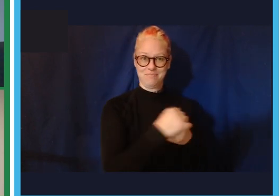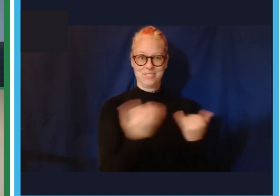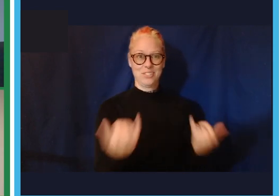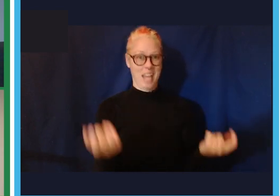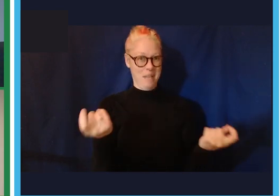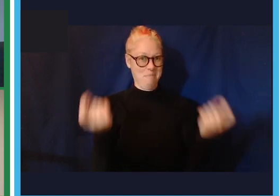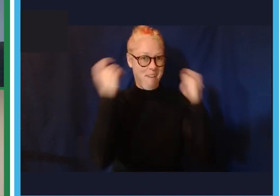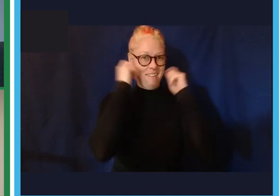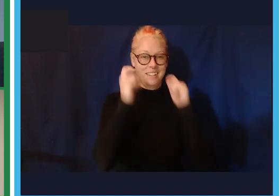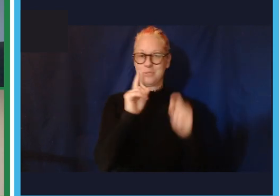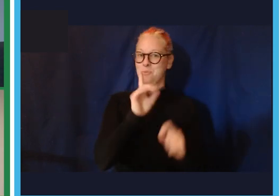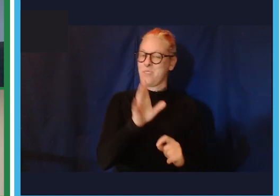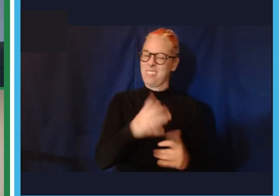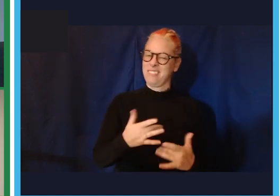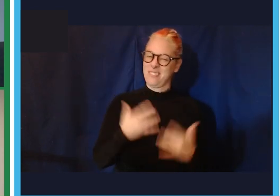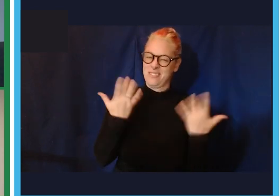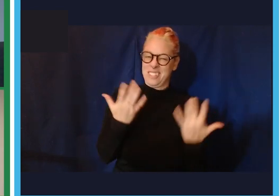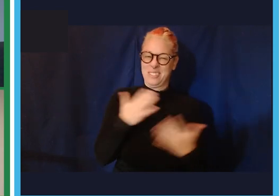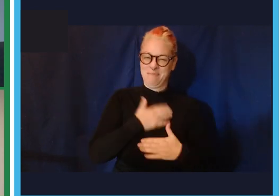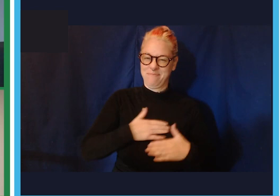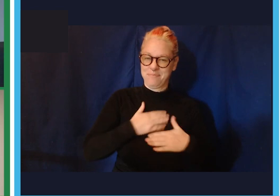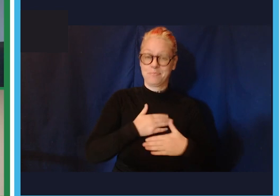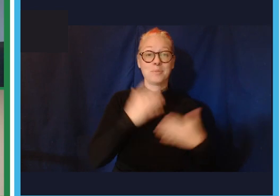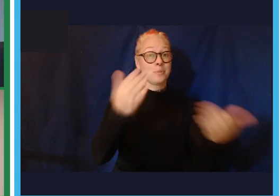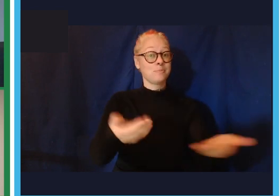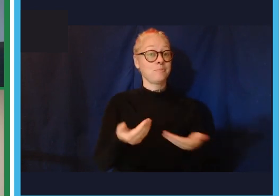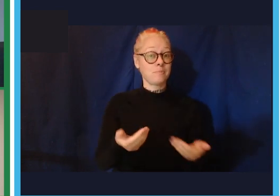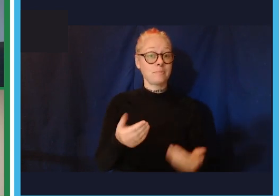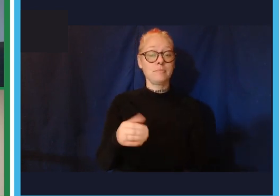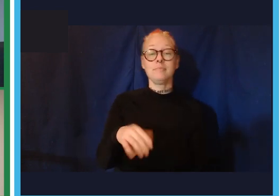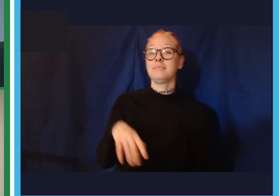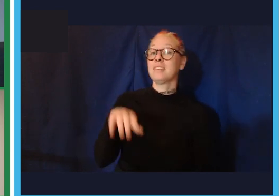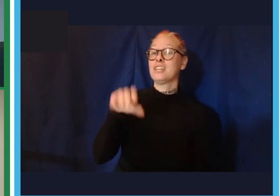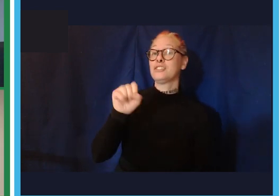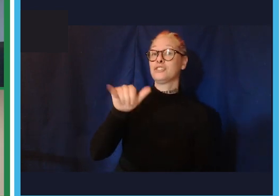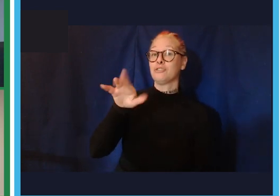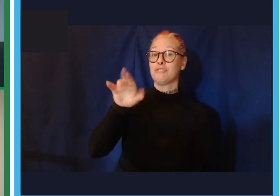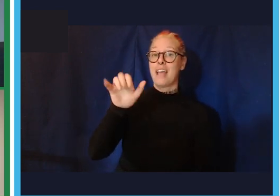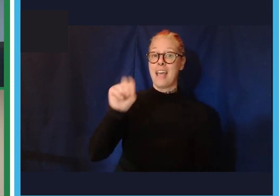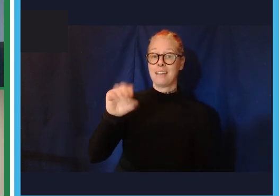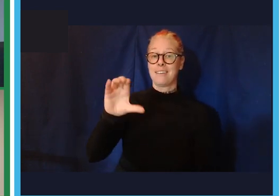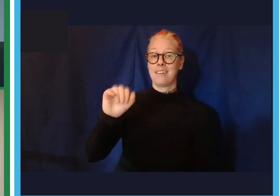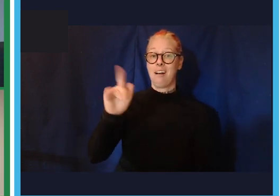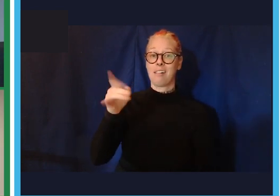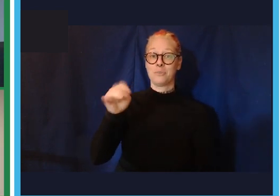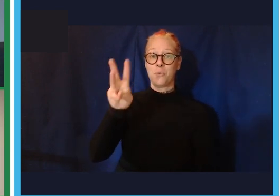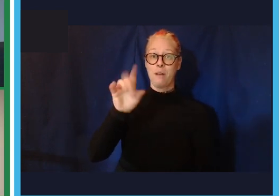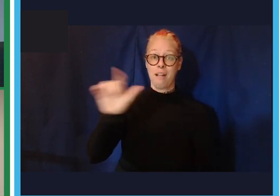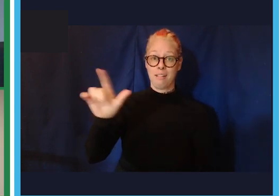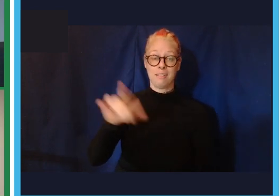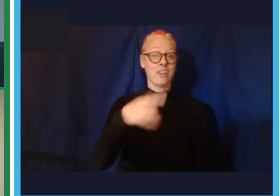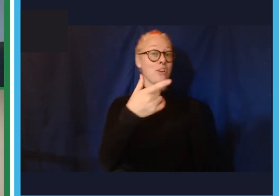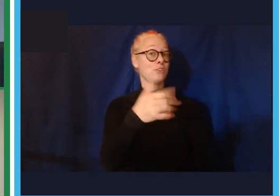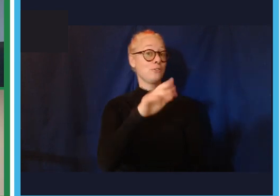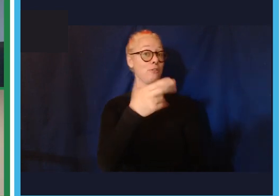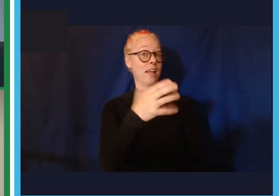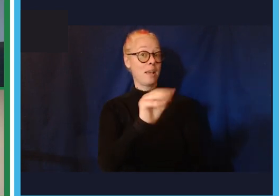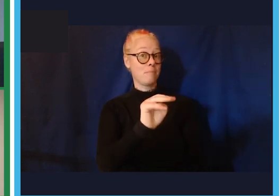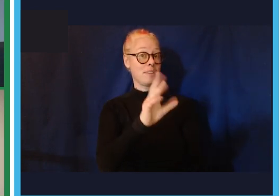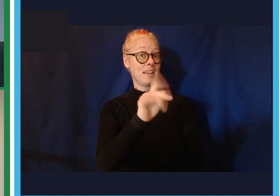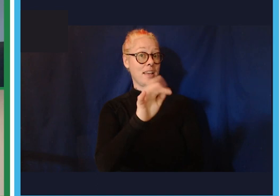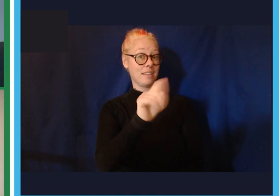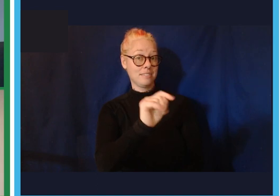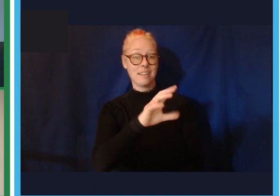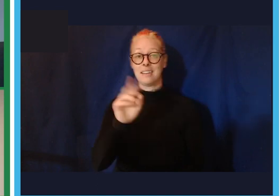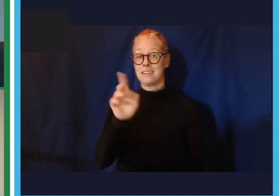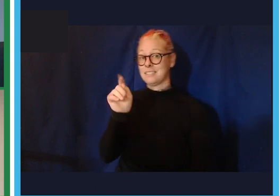into some of the things that they've done, and pretty happy to be having them on our podcast today. I know you're going to absolutely enjoy it. So I want to welcome